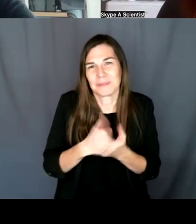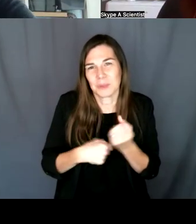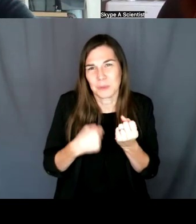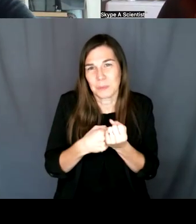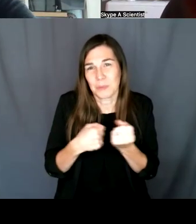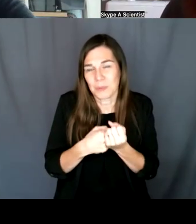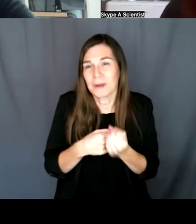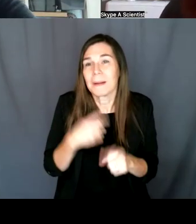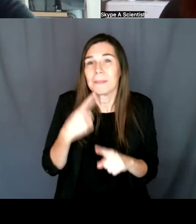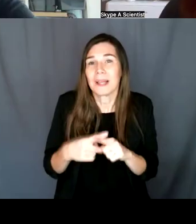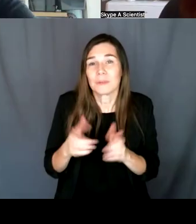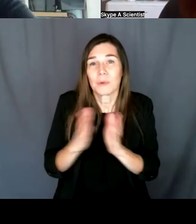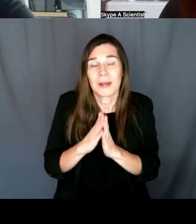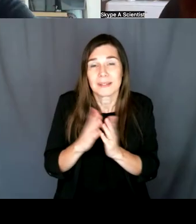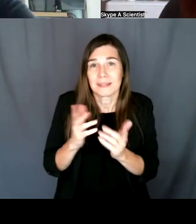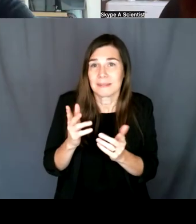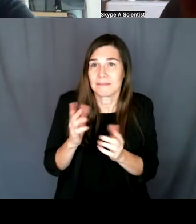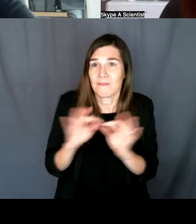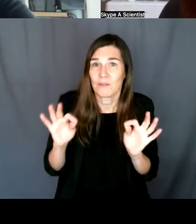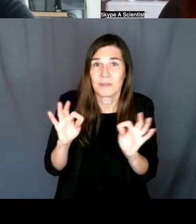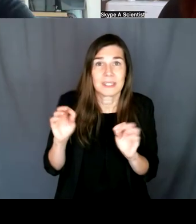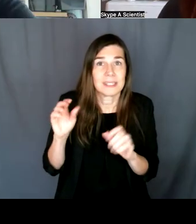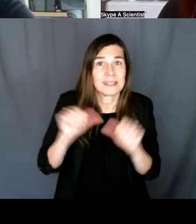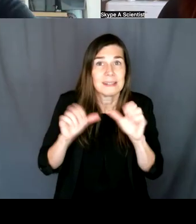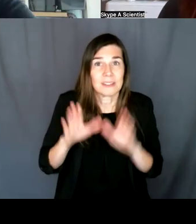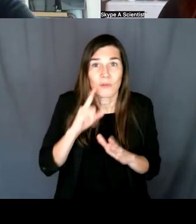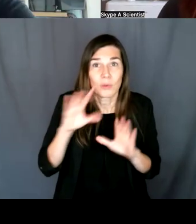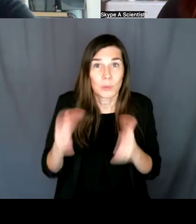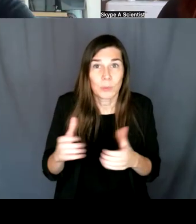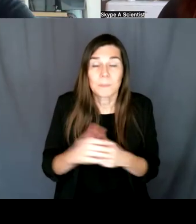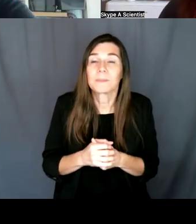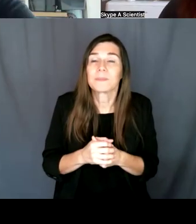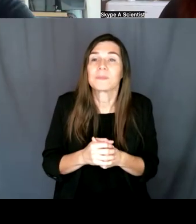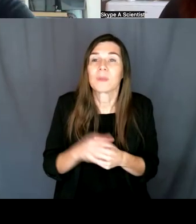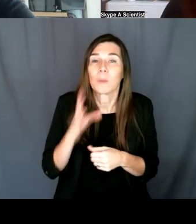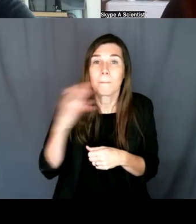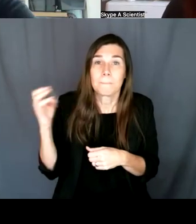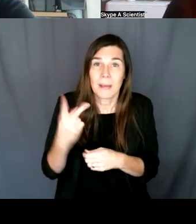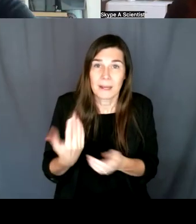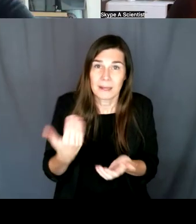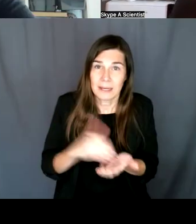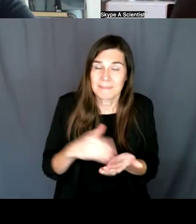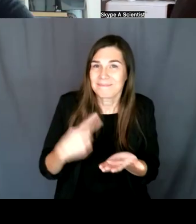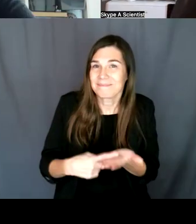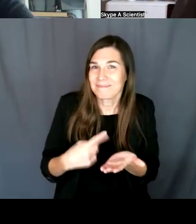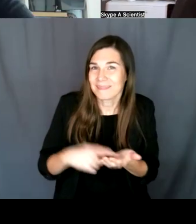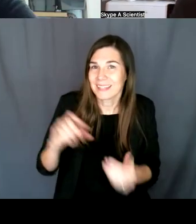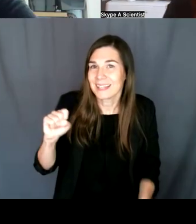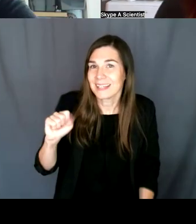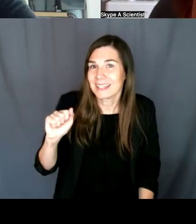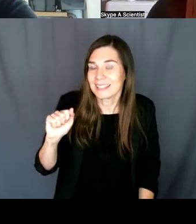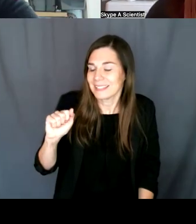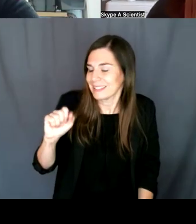scientist for your group. That is all of the things I have to tell you today. We are going to be back here talking about snails and how climate change